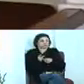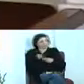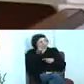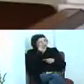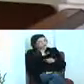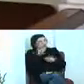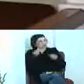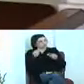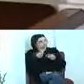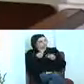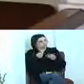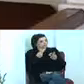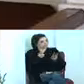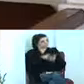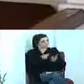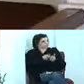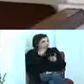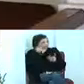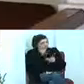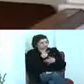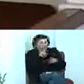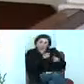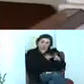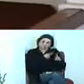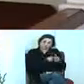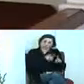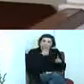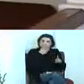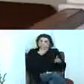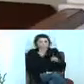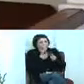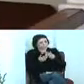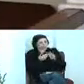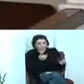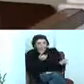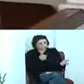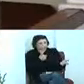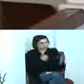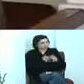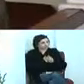for my rent or my lights or maybe my new car.